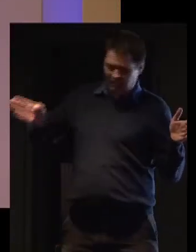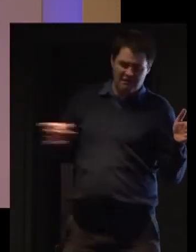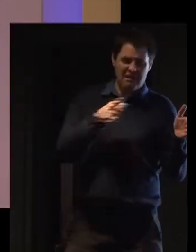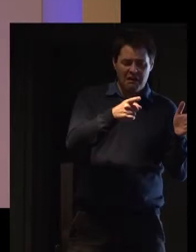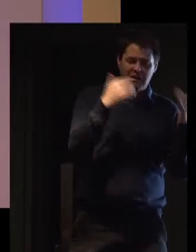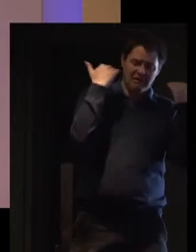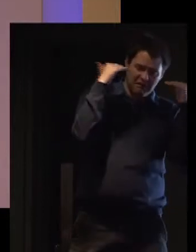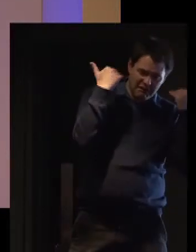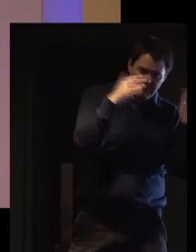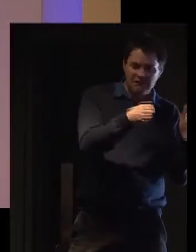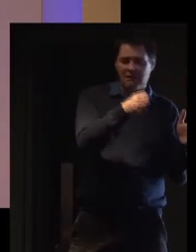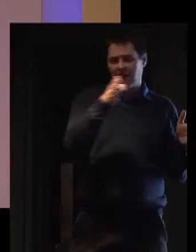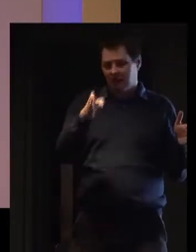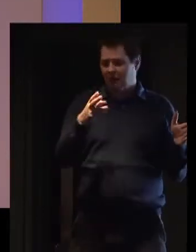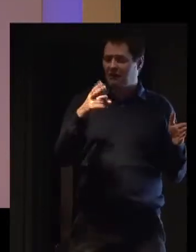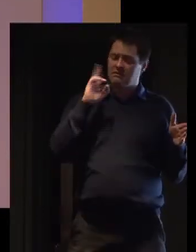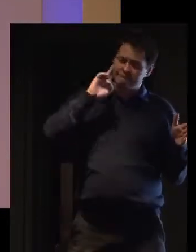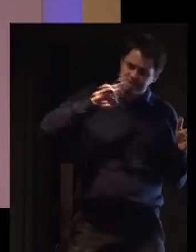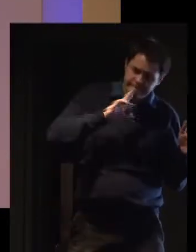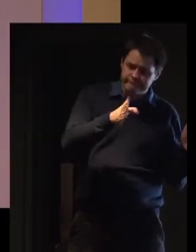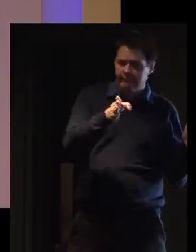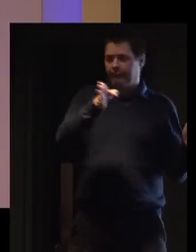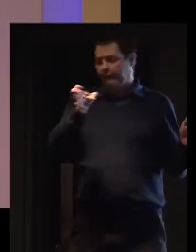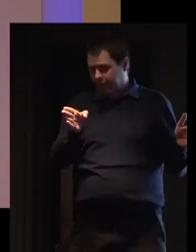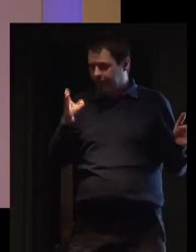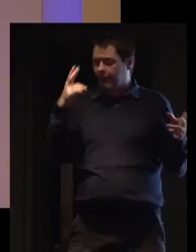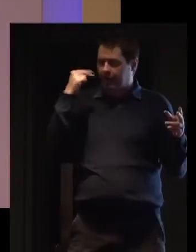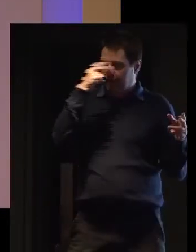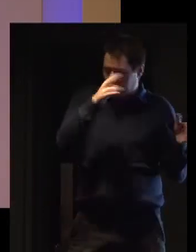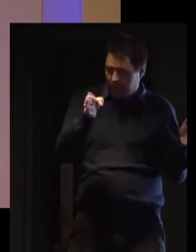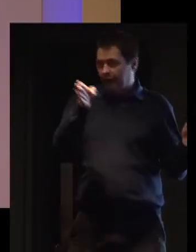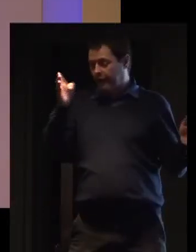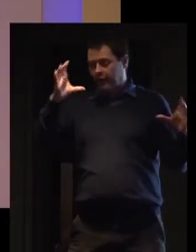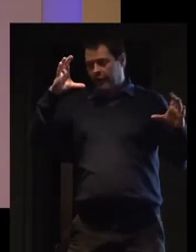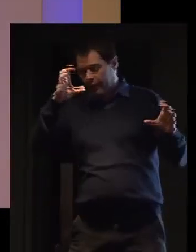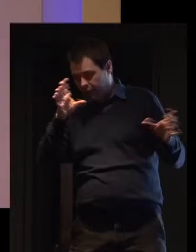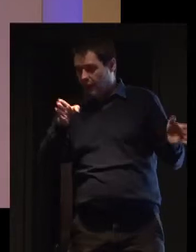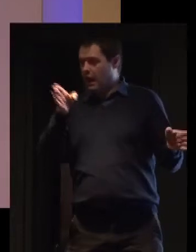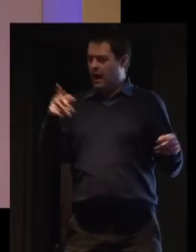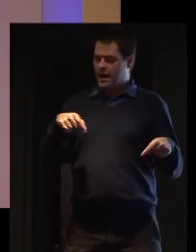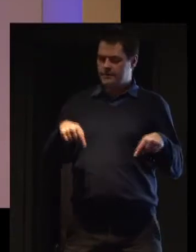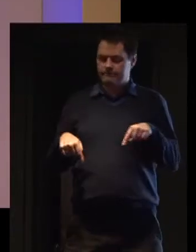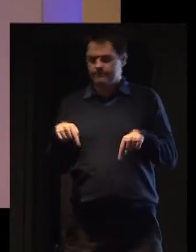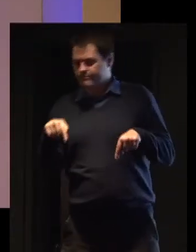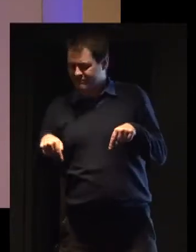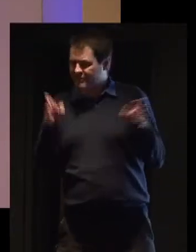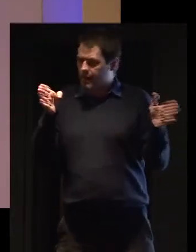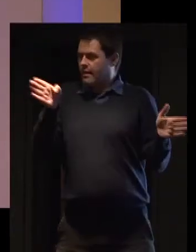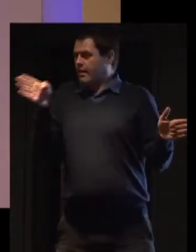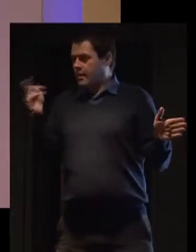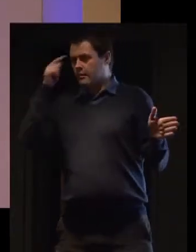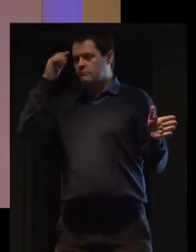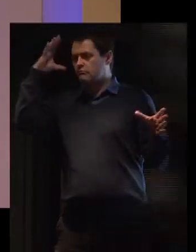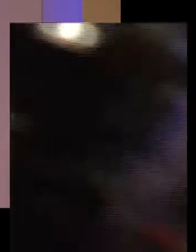partially sighted, and ambulant disabled. So we must include everybody in these DSAs and look after all of their interests, not